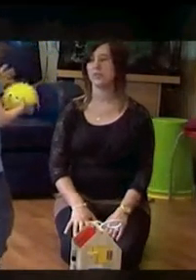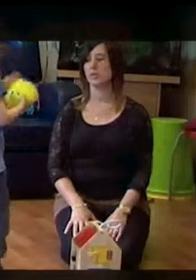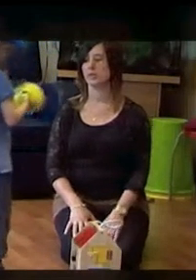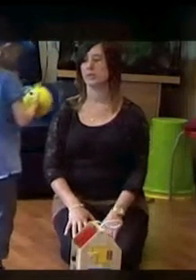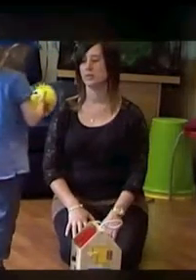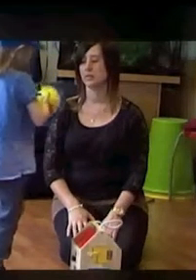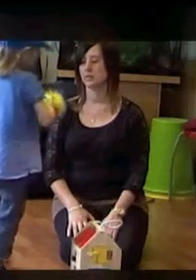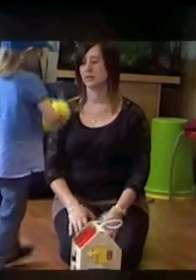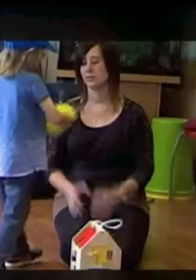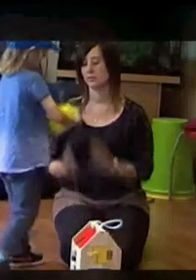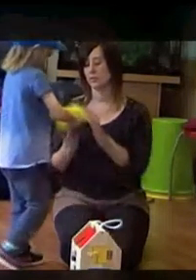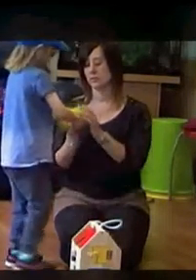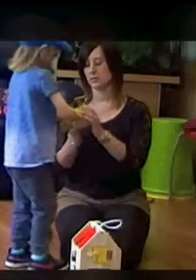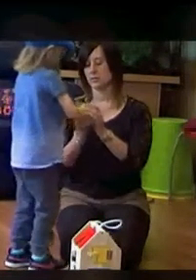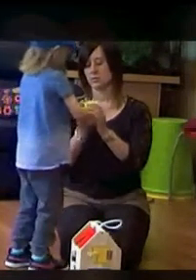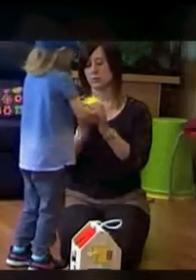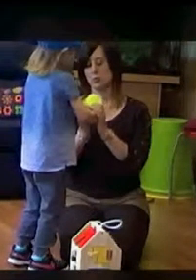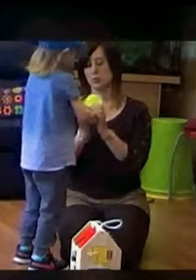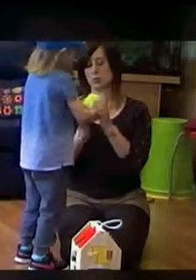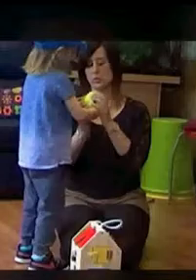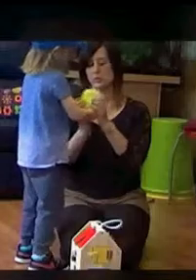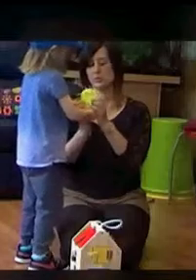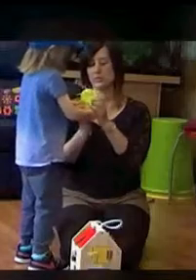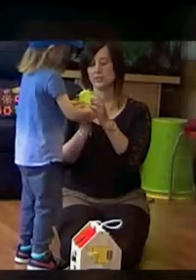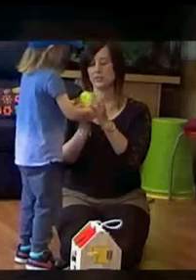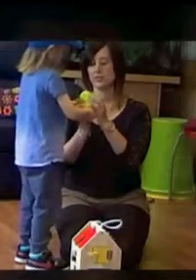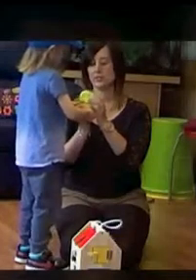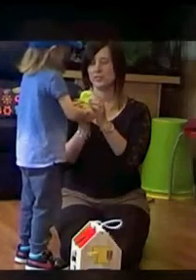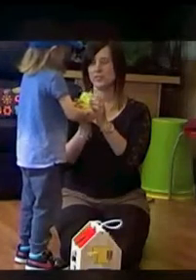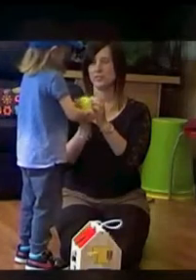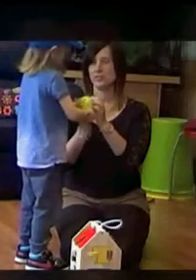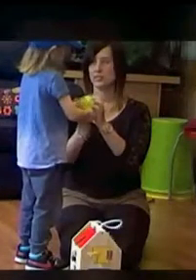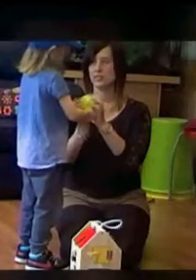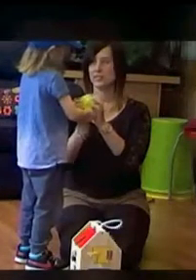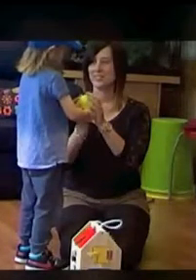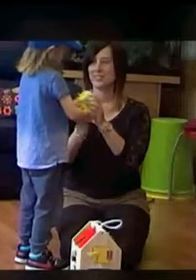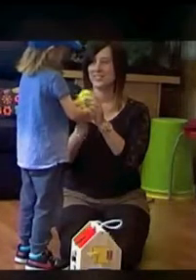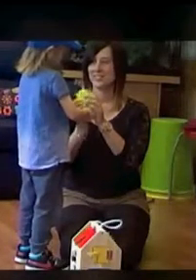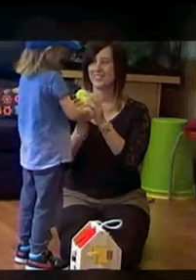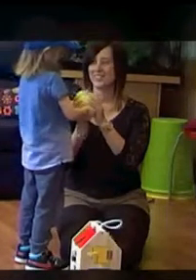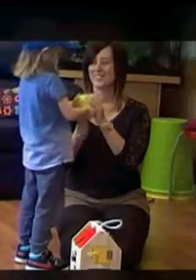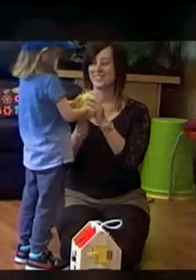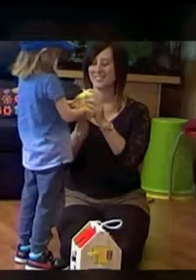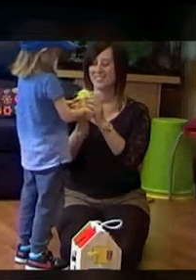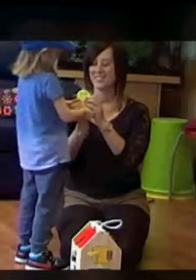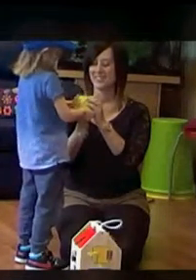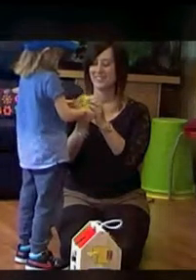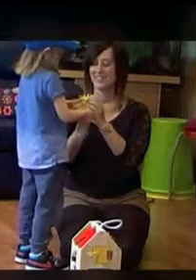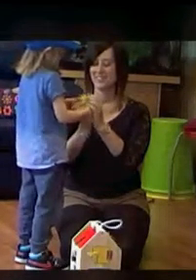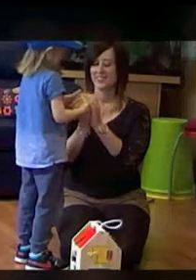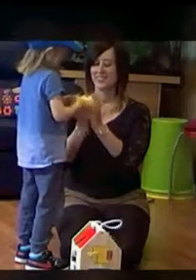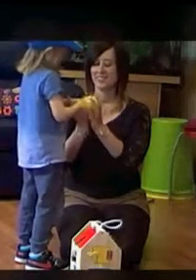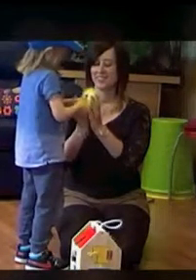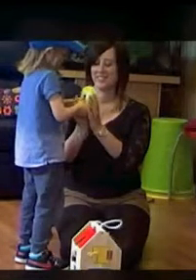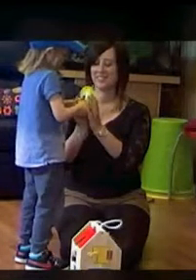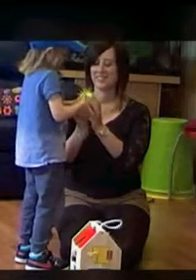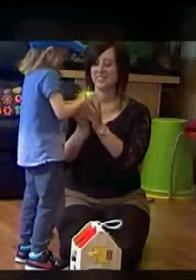and finds a squidgy koosh ball. When it is dropped, it lights up. Is it squidgy?